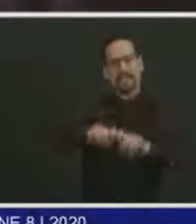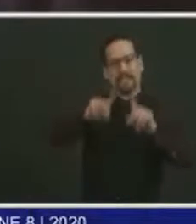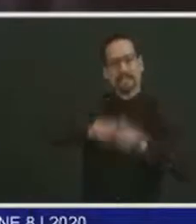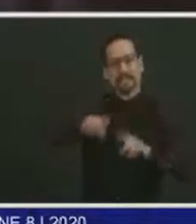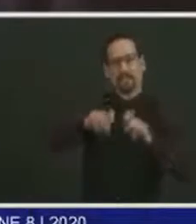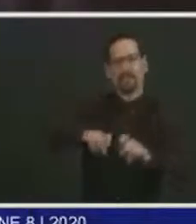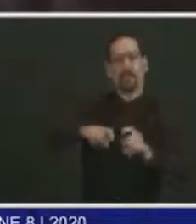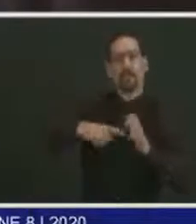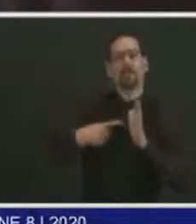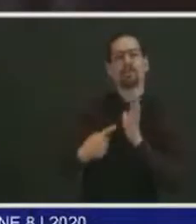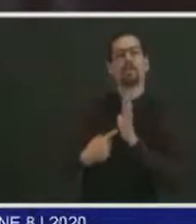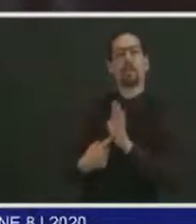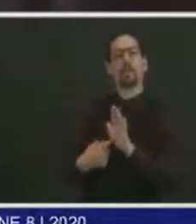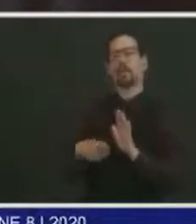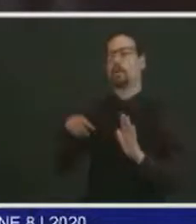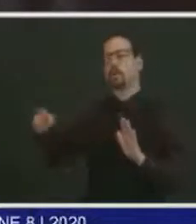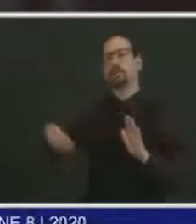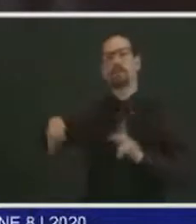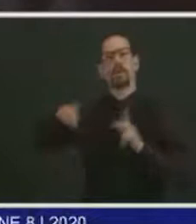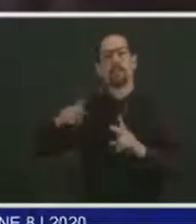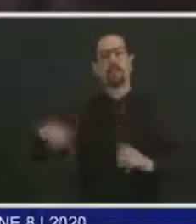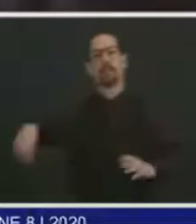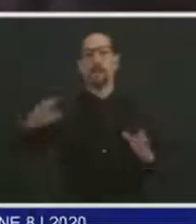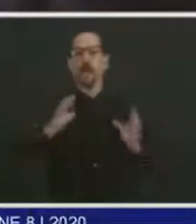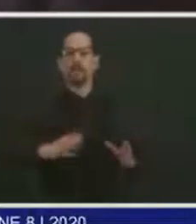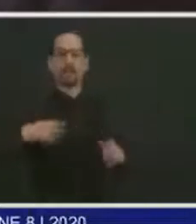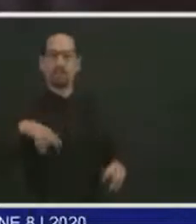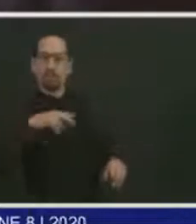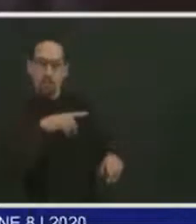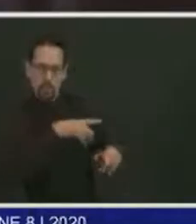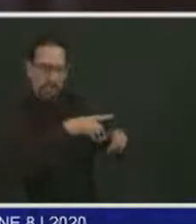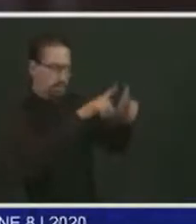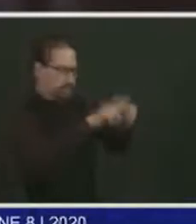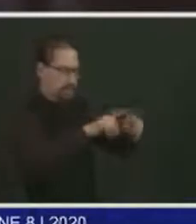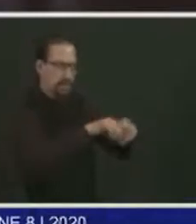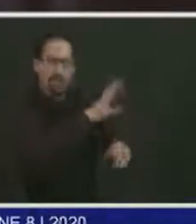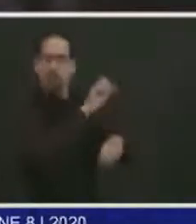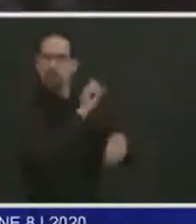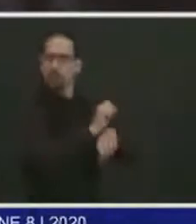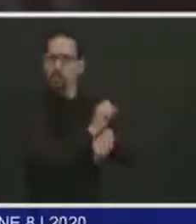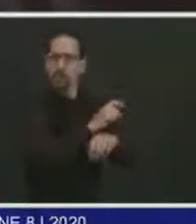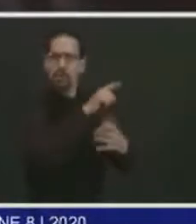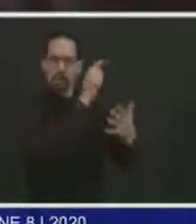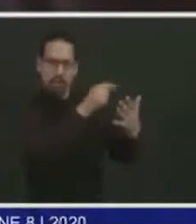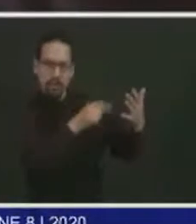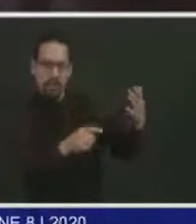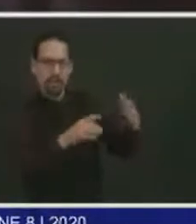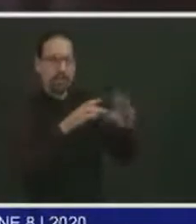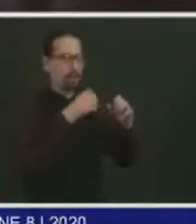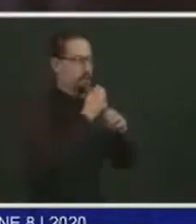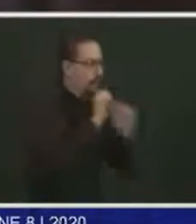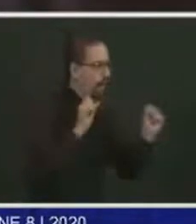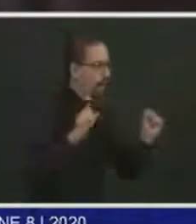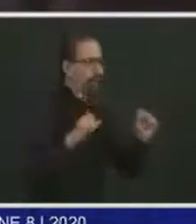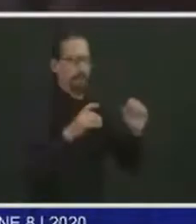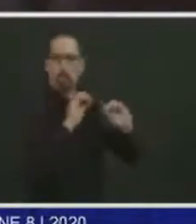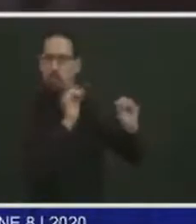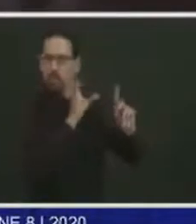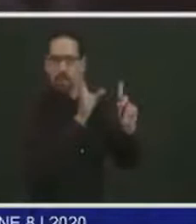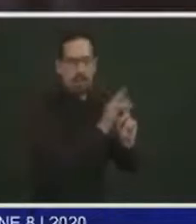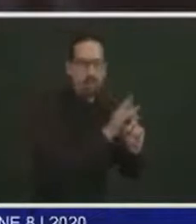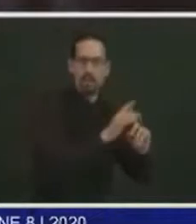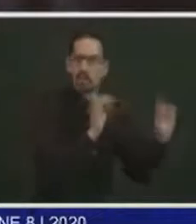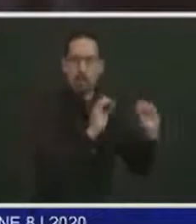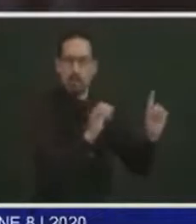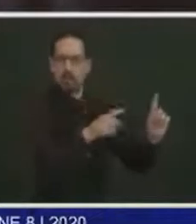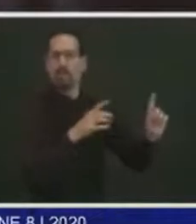Rhode Islanders to have confidence. If we test a couple thousand hairdressers and the test positive rate is extremely